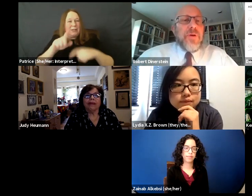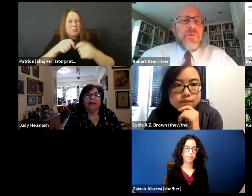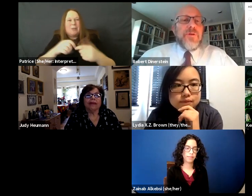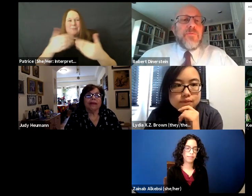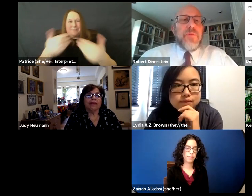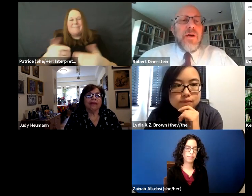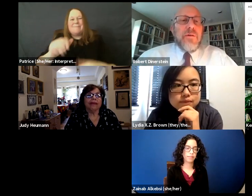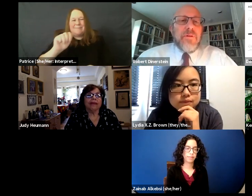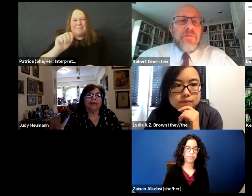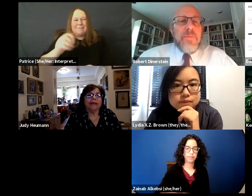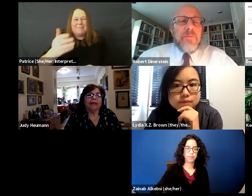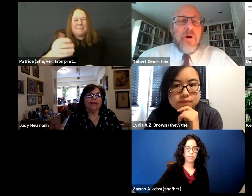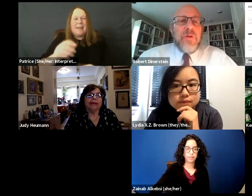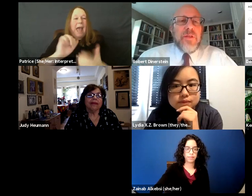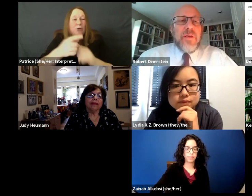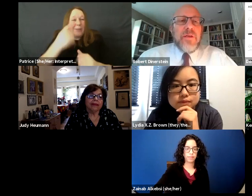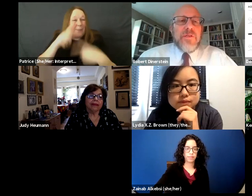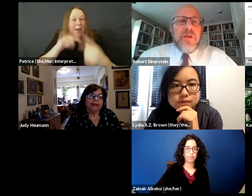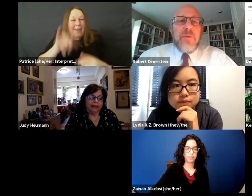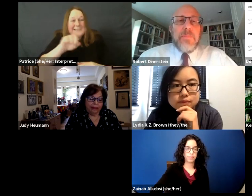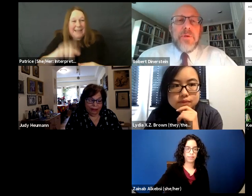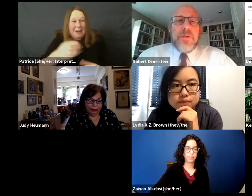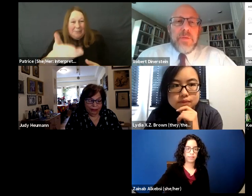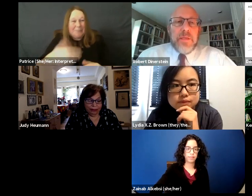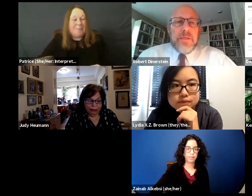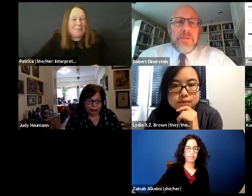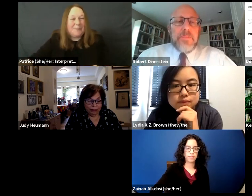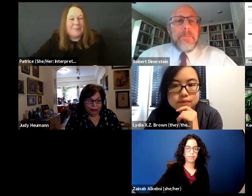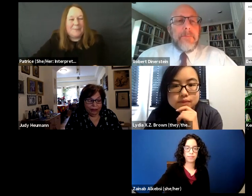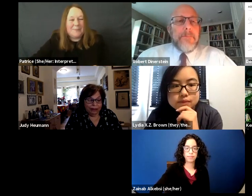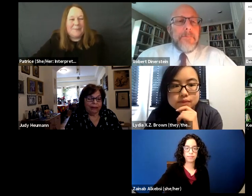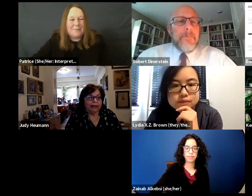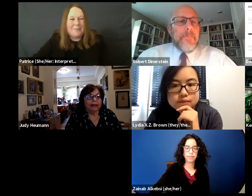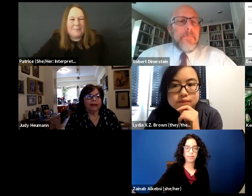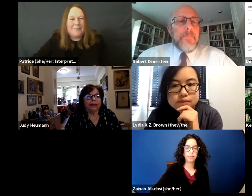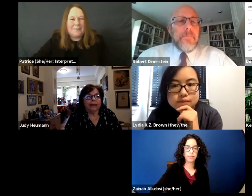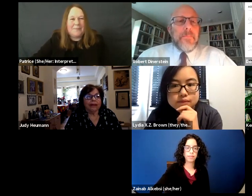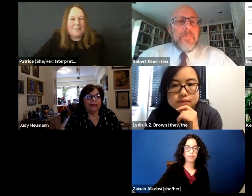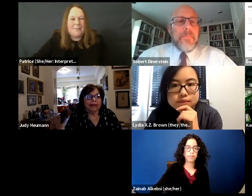for you. How would you think about COVID and its effect on people with disabilities?